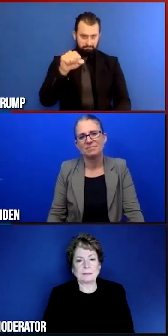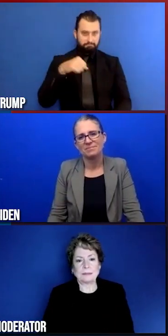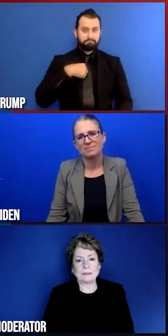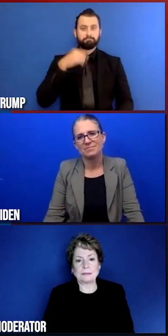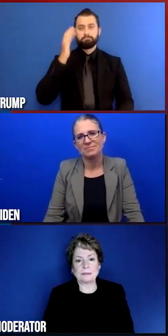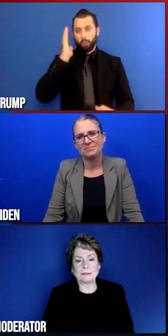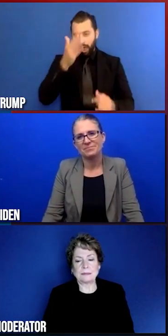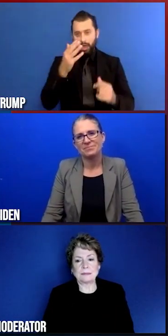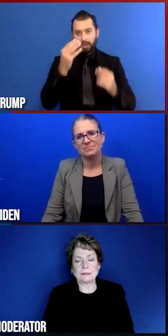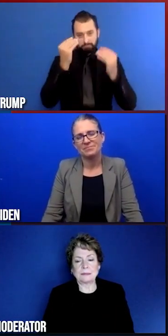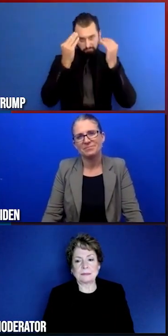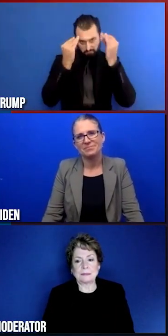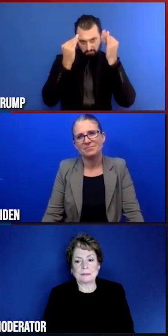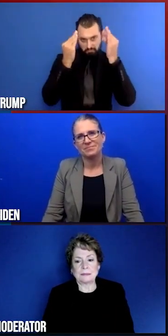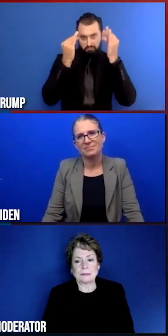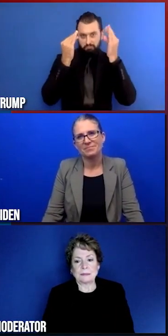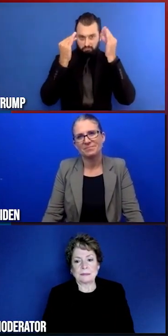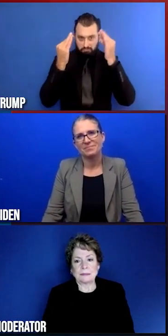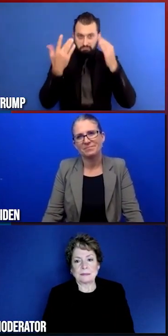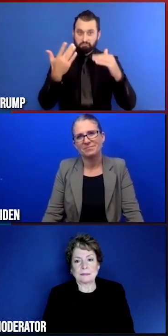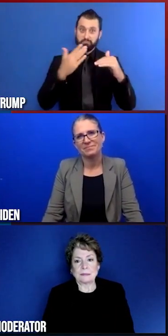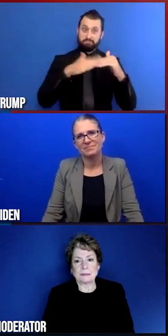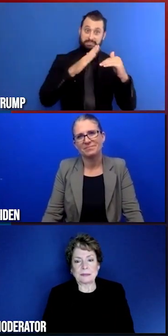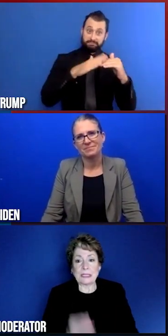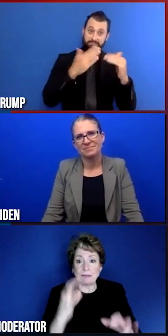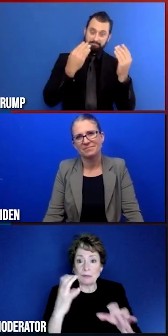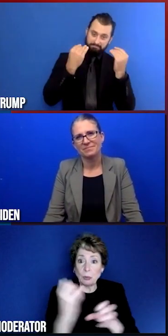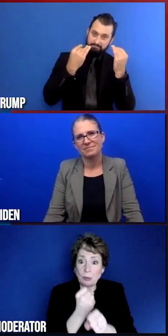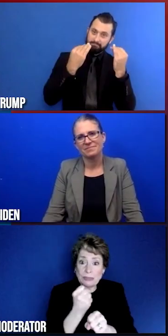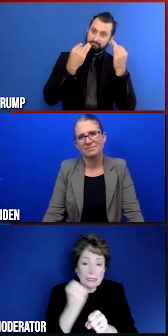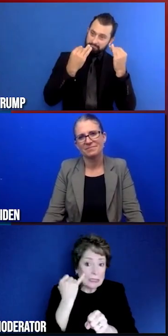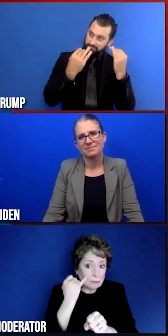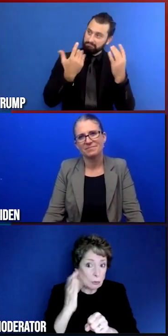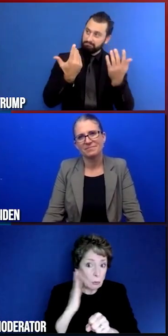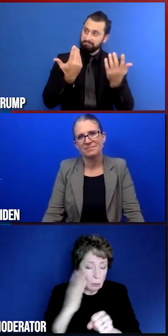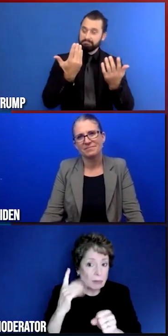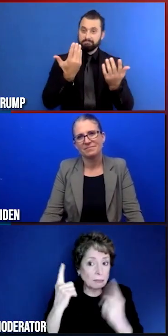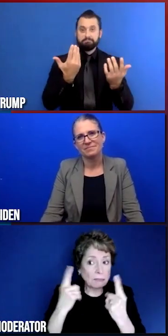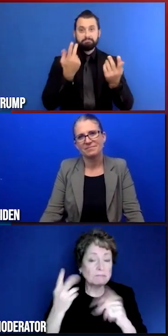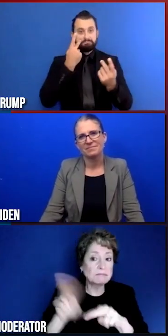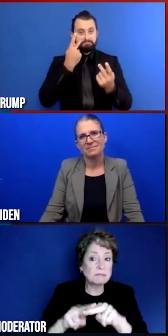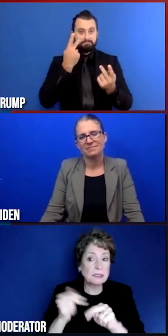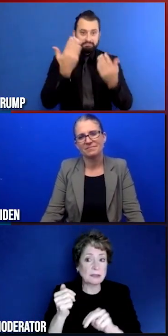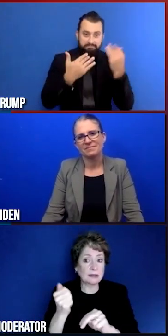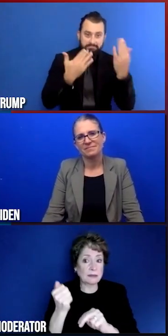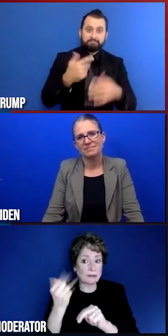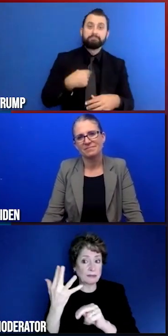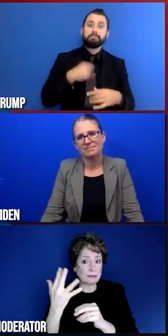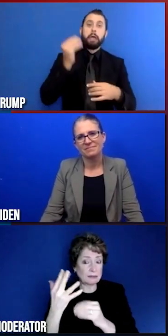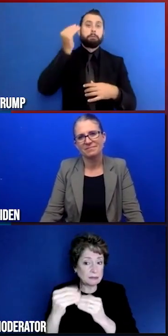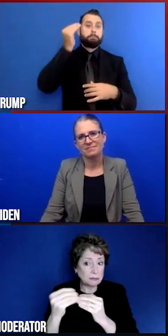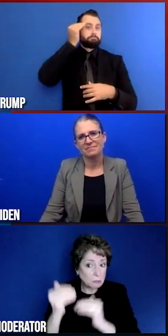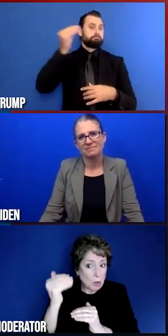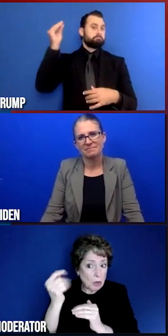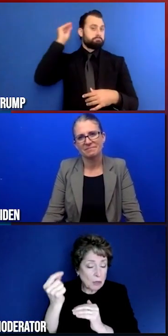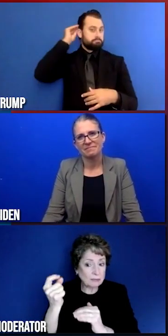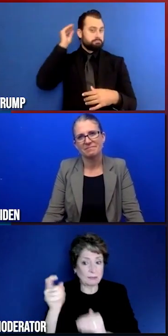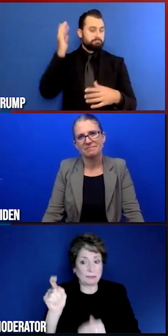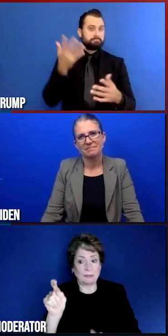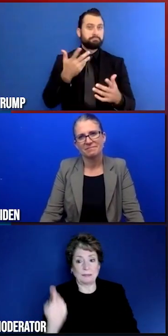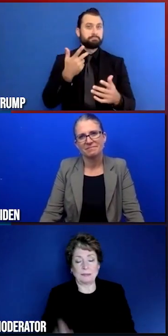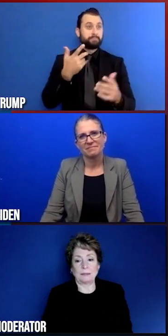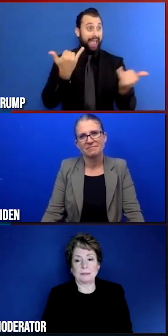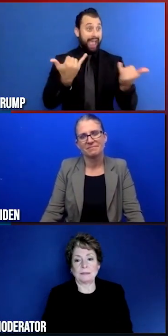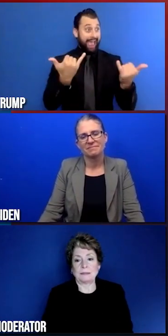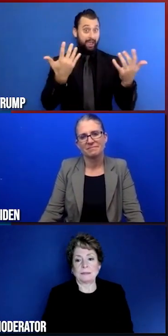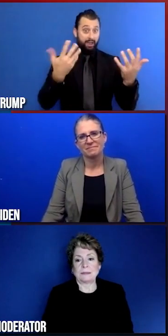like, in a second administration, but not to a level that's going to put all these businesses out of business. It should be a state option. Look,